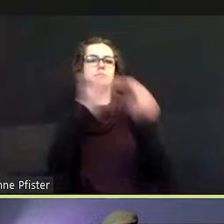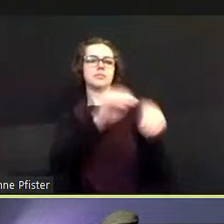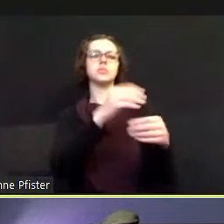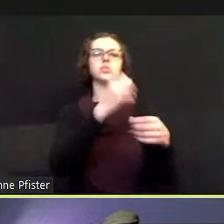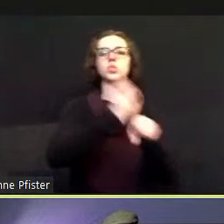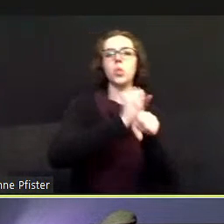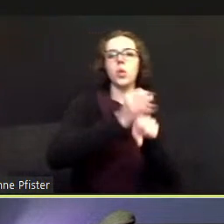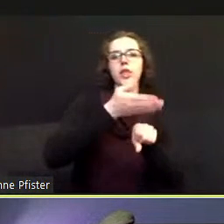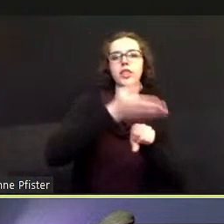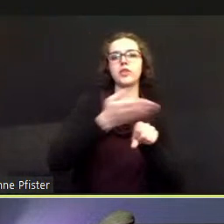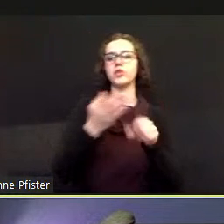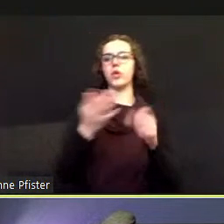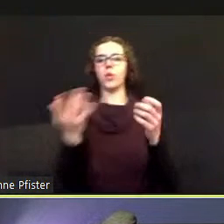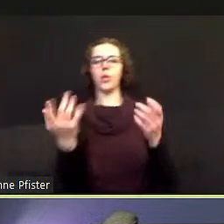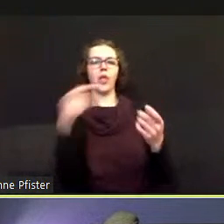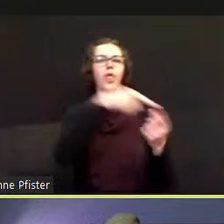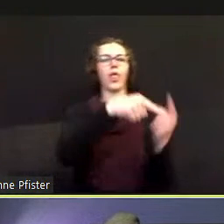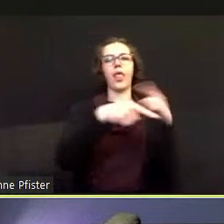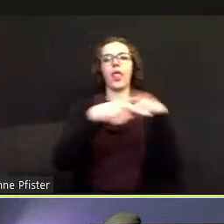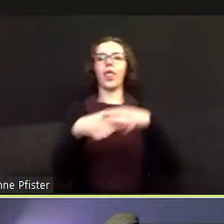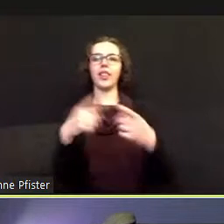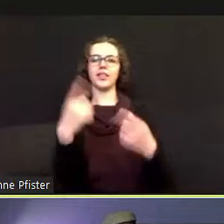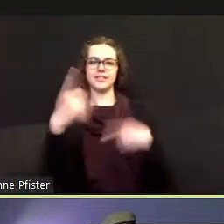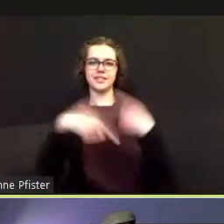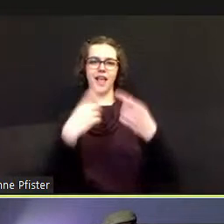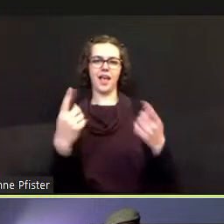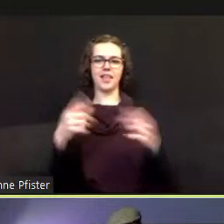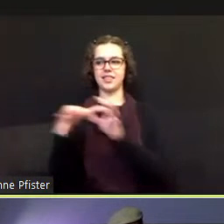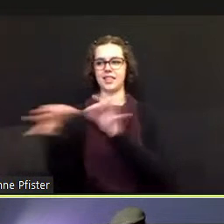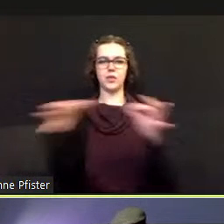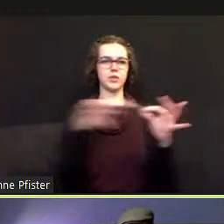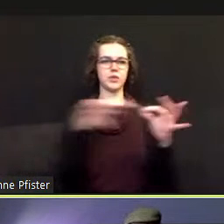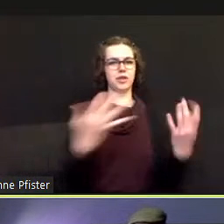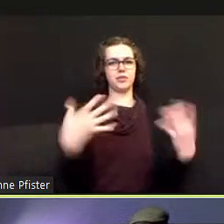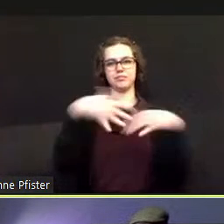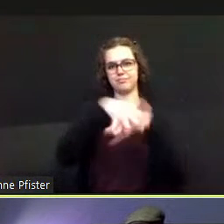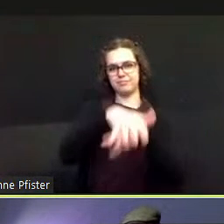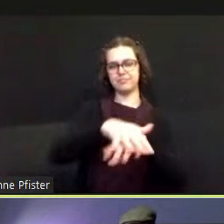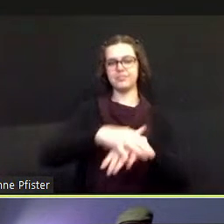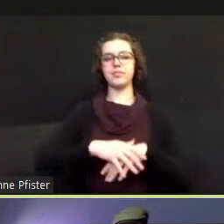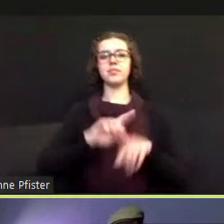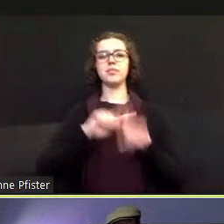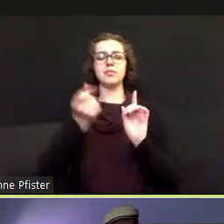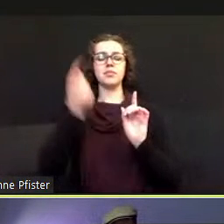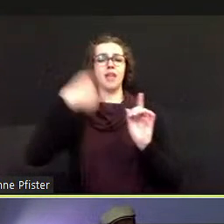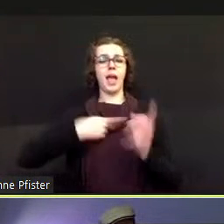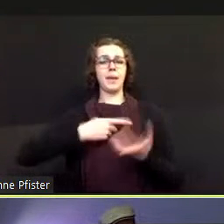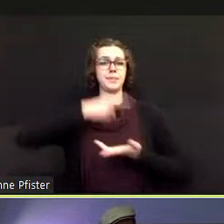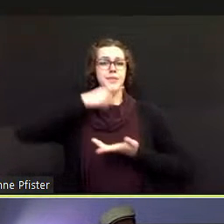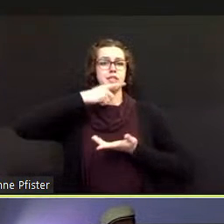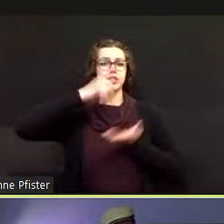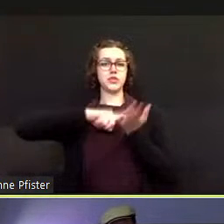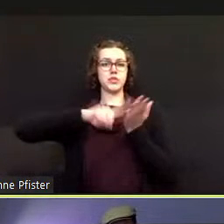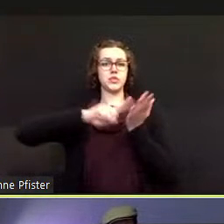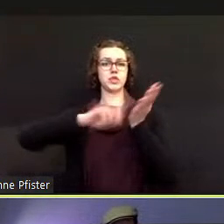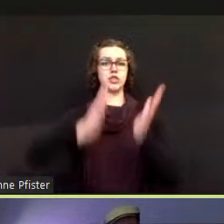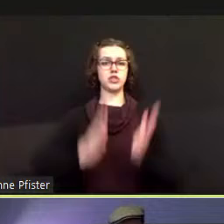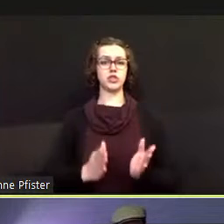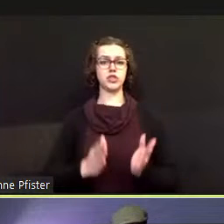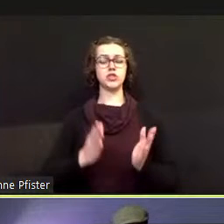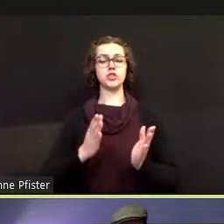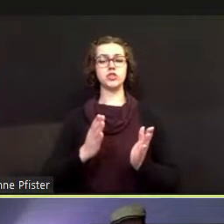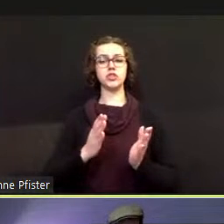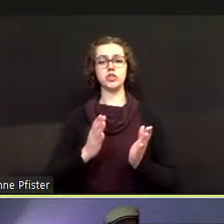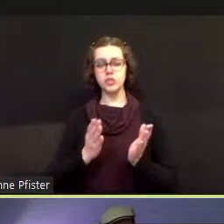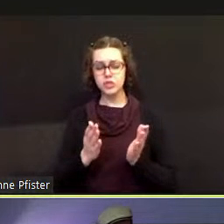contact issues going on there. But I'm a hearing researcher, obviously, right? And we have had some